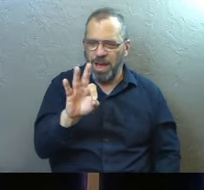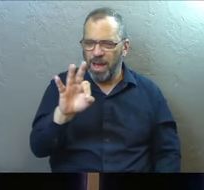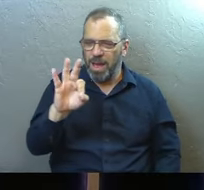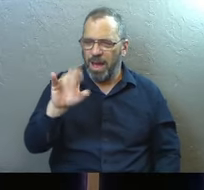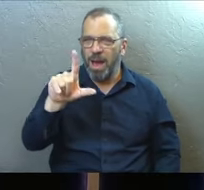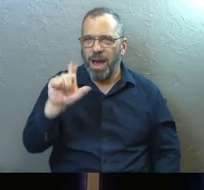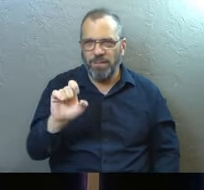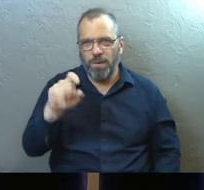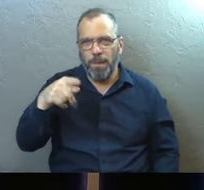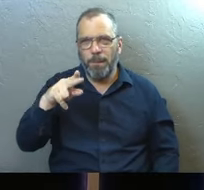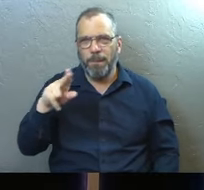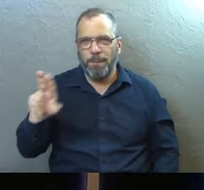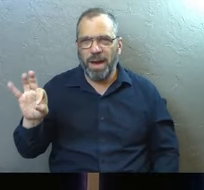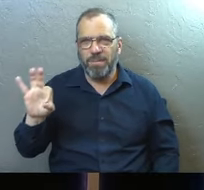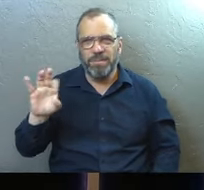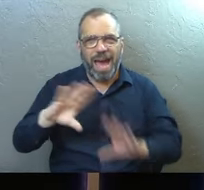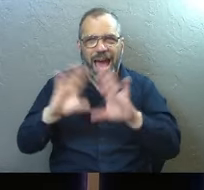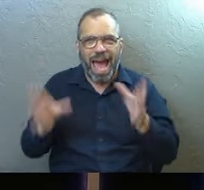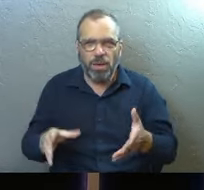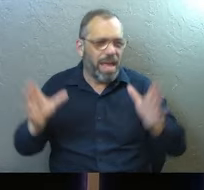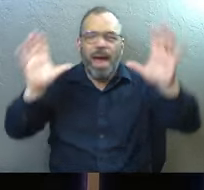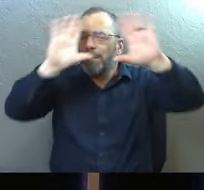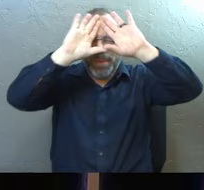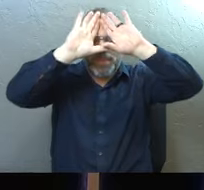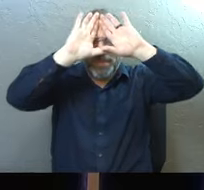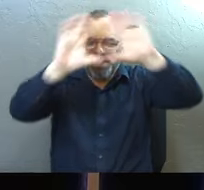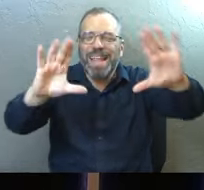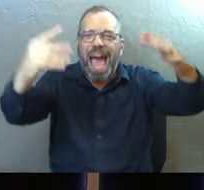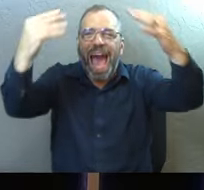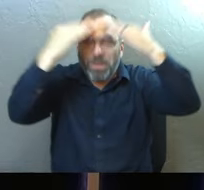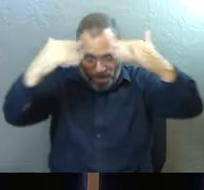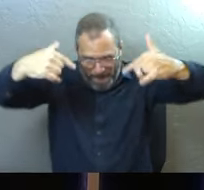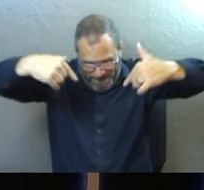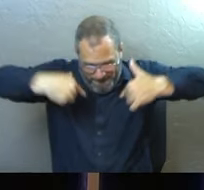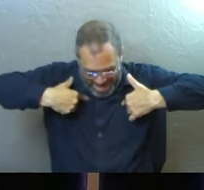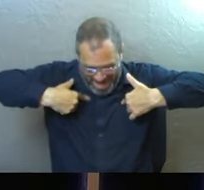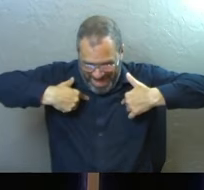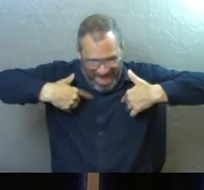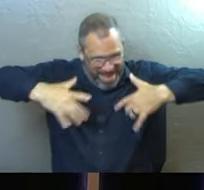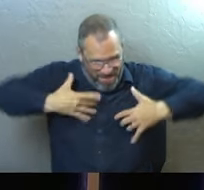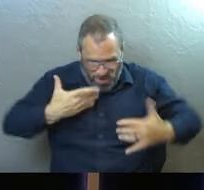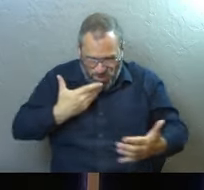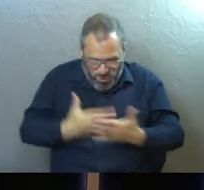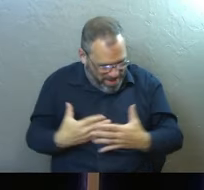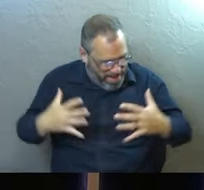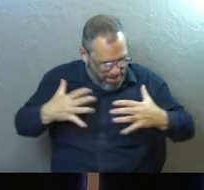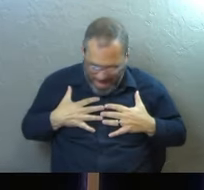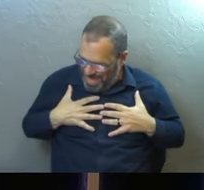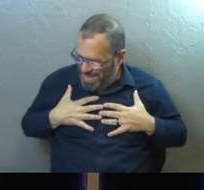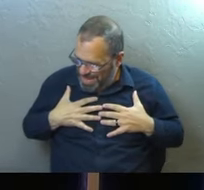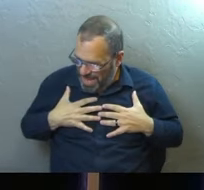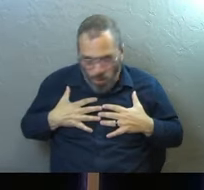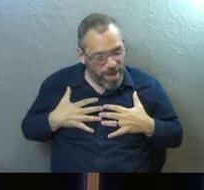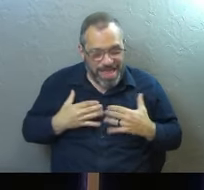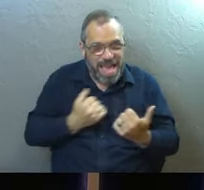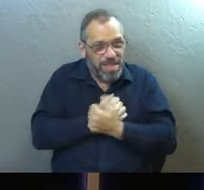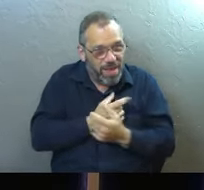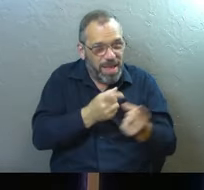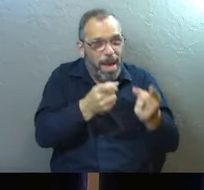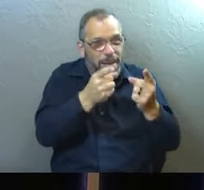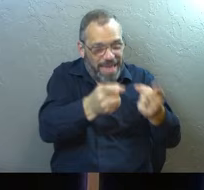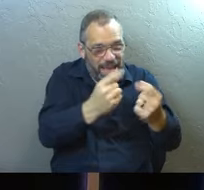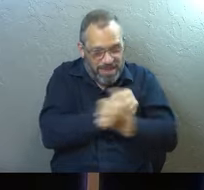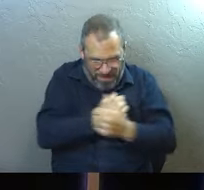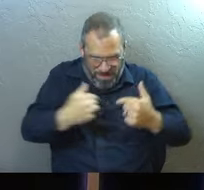Hufflepuffs? No, I'm just kidding. But I know all of this stuff about me, and it feels so good when you are loved in a way that